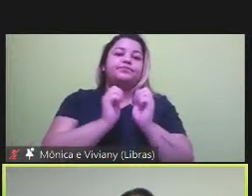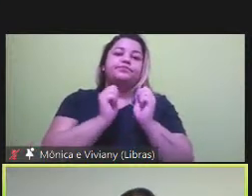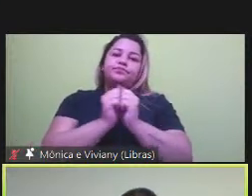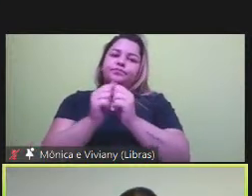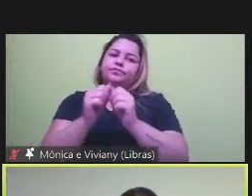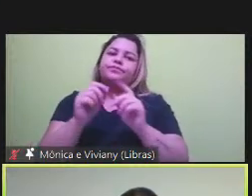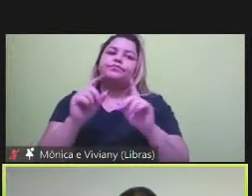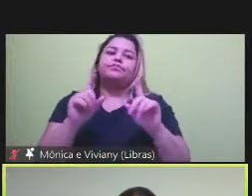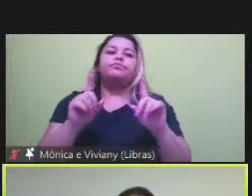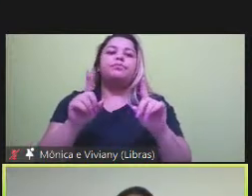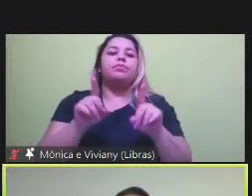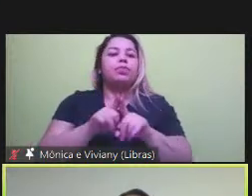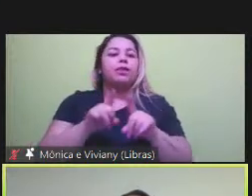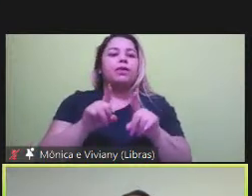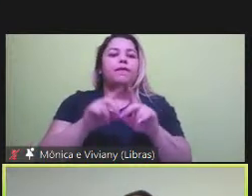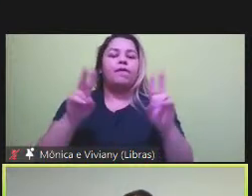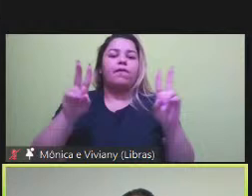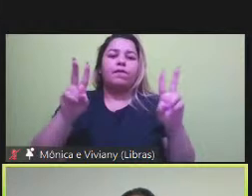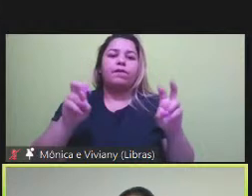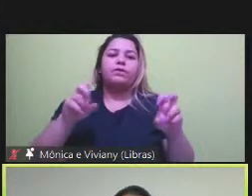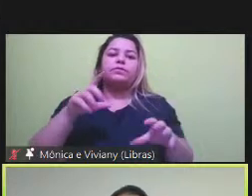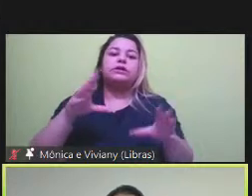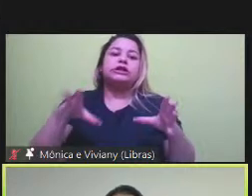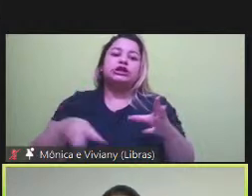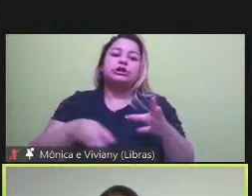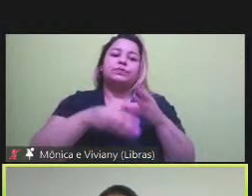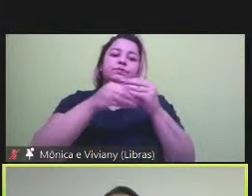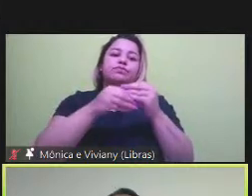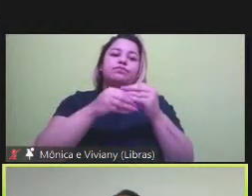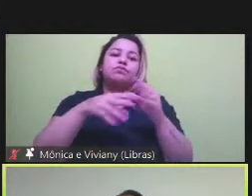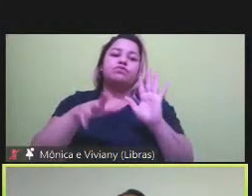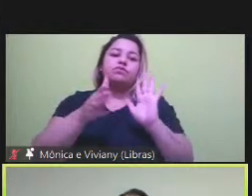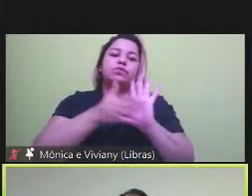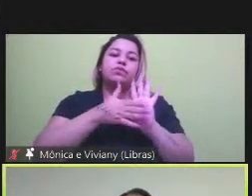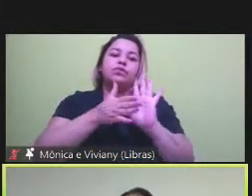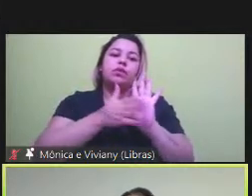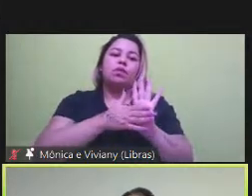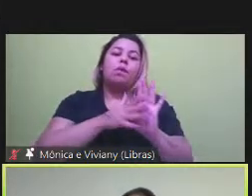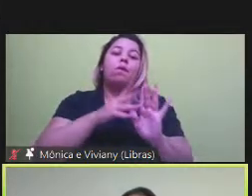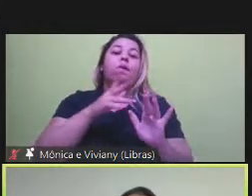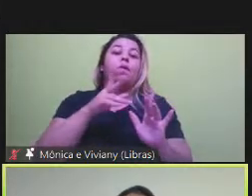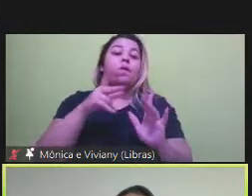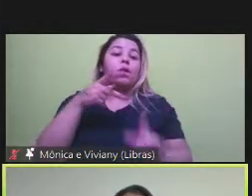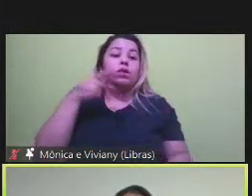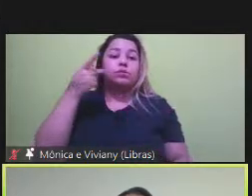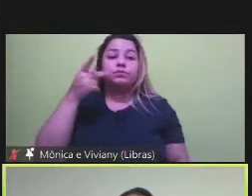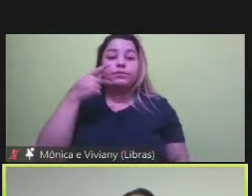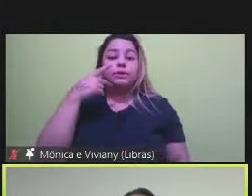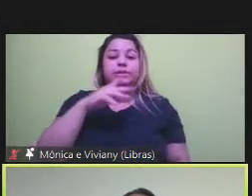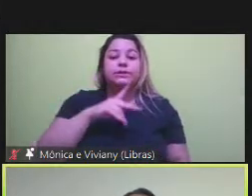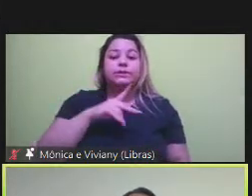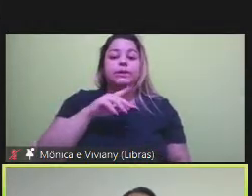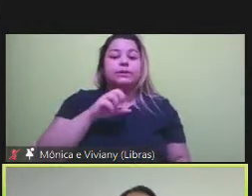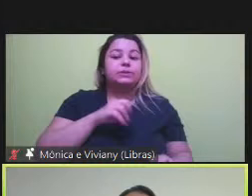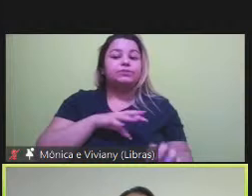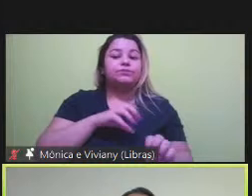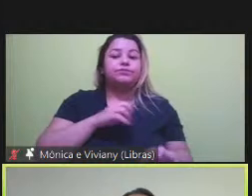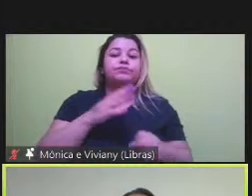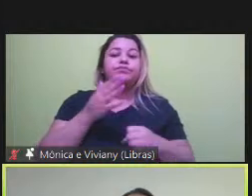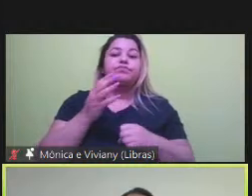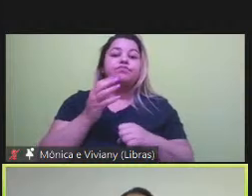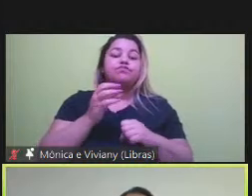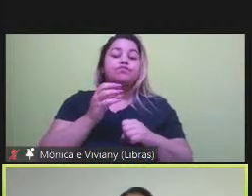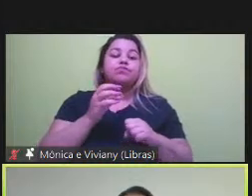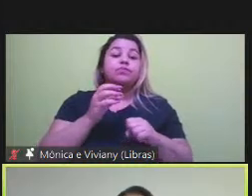jointly and what themes will be included in this political pedagogical program of